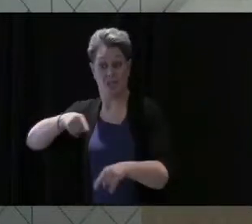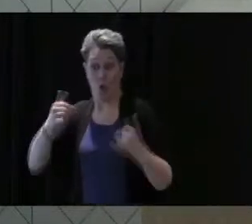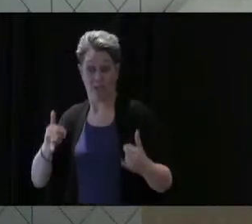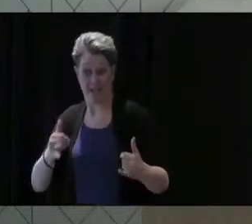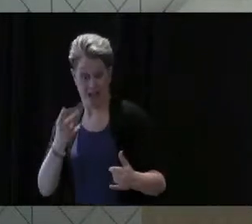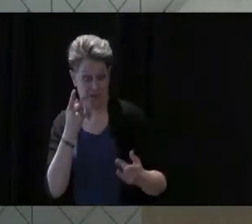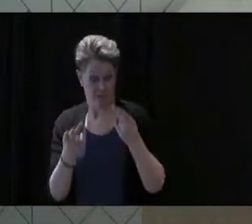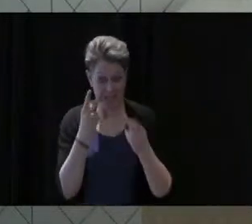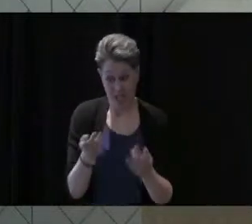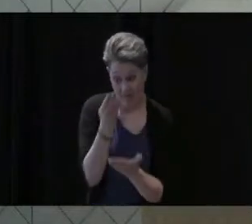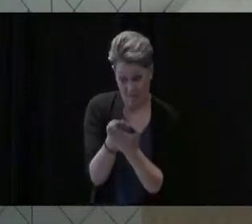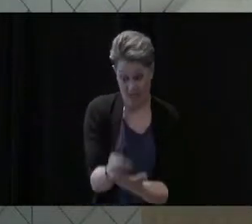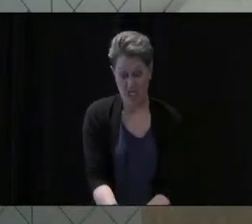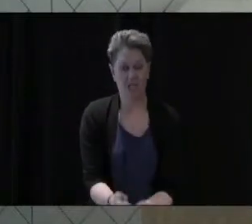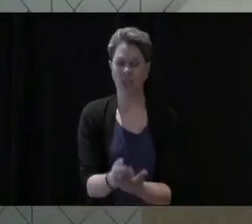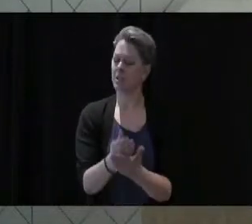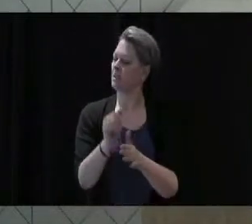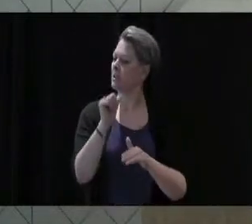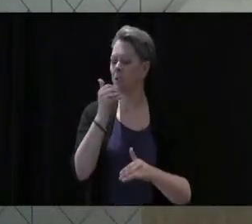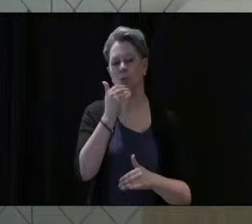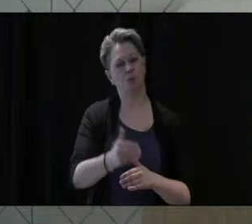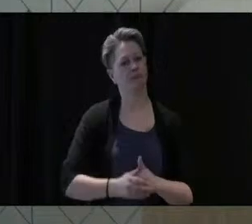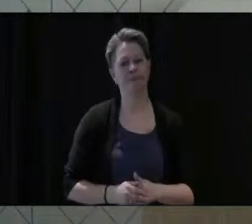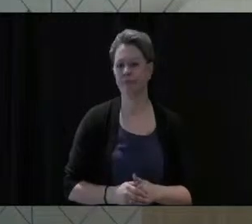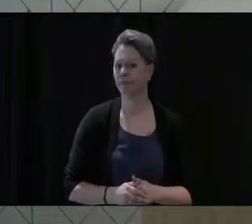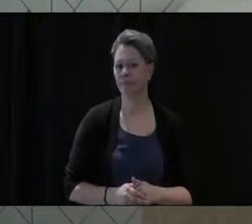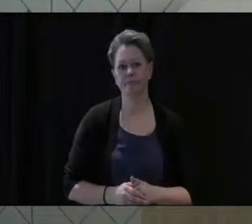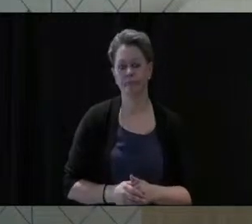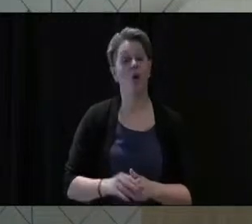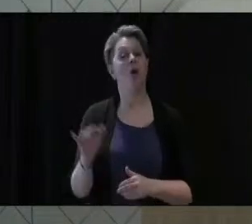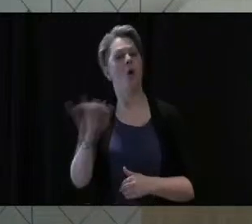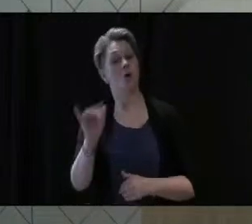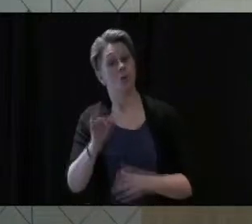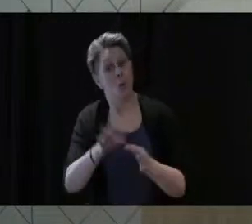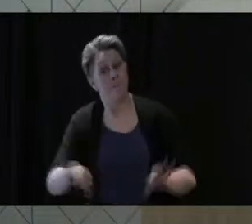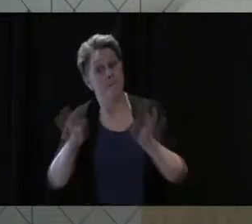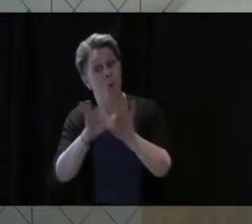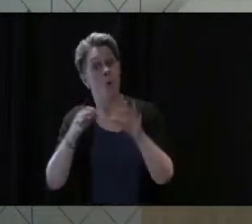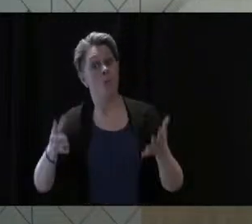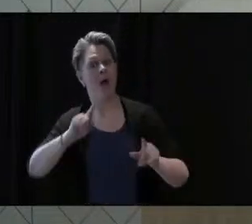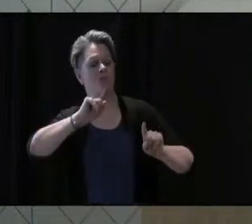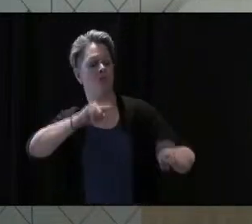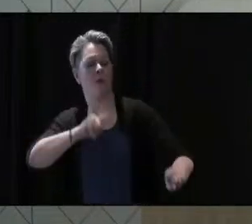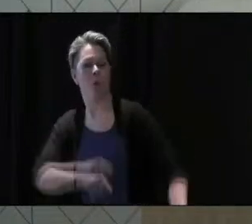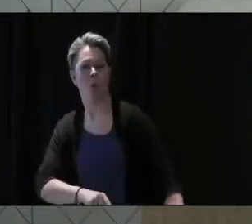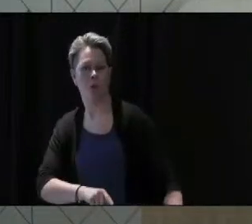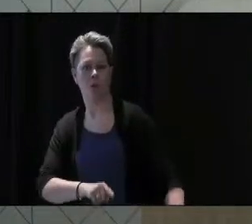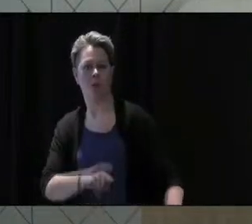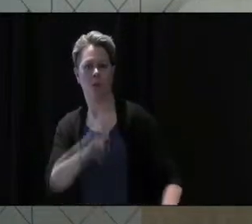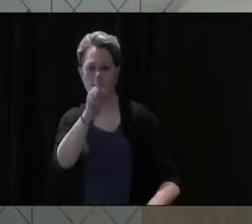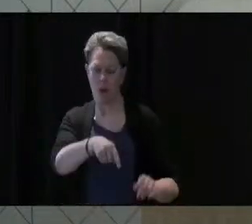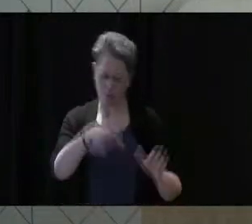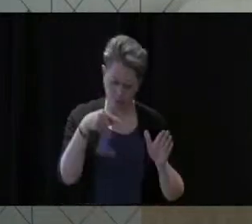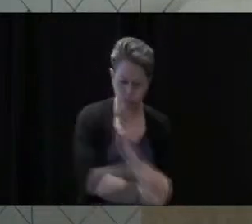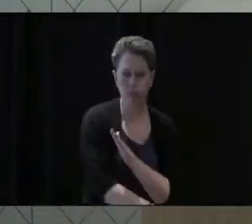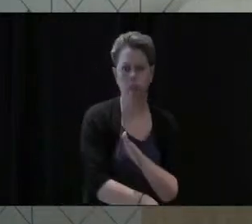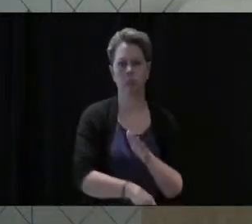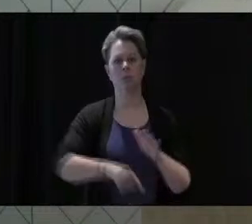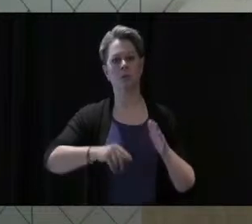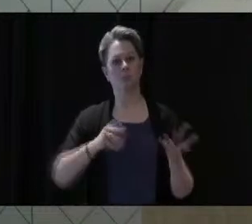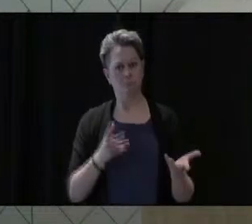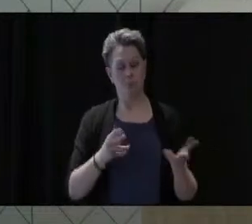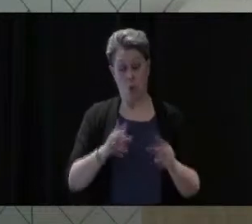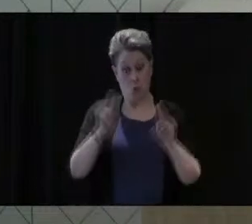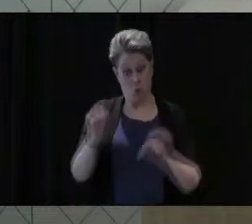We need better reporting. That will give us more accountability for real results. Newfoundland